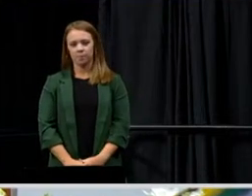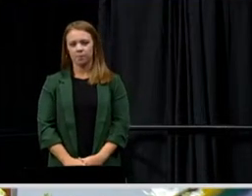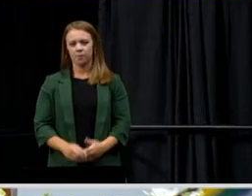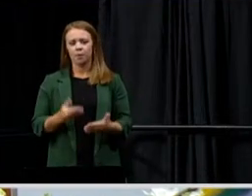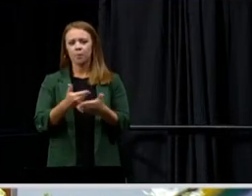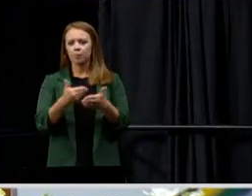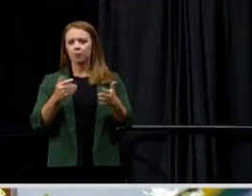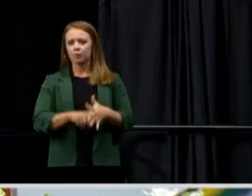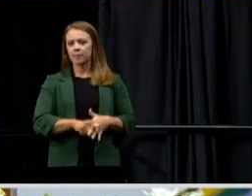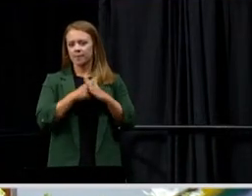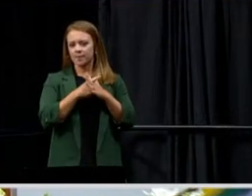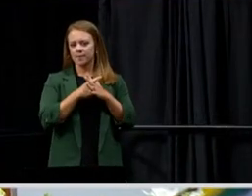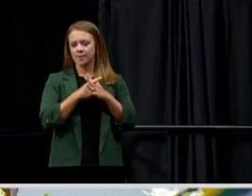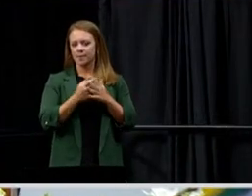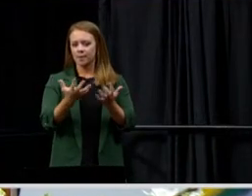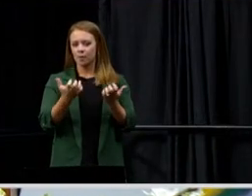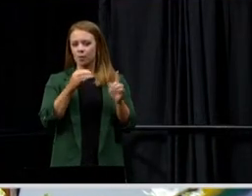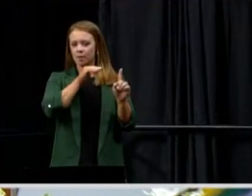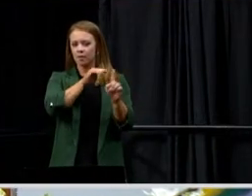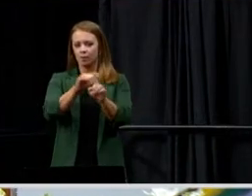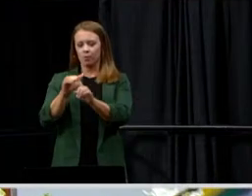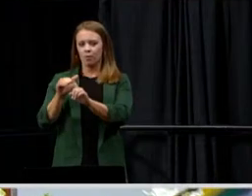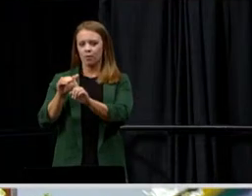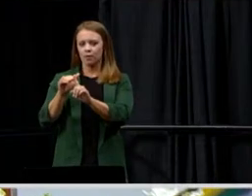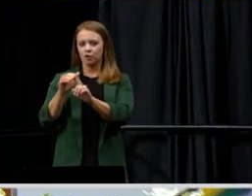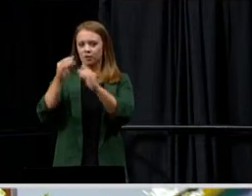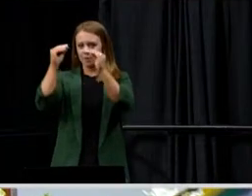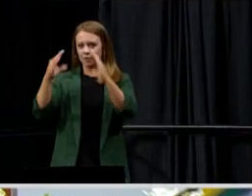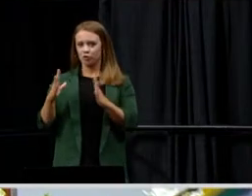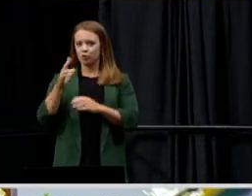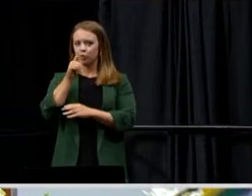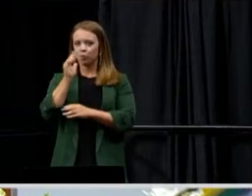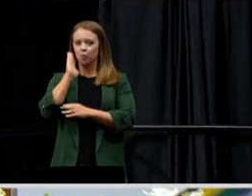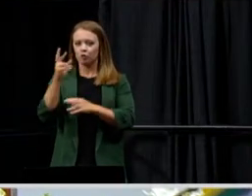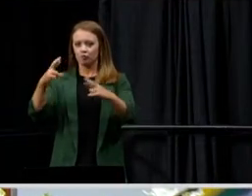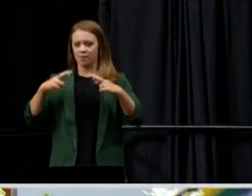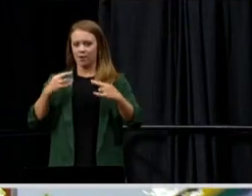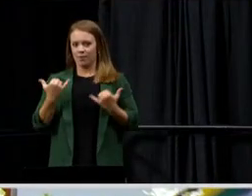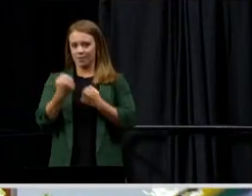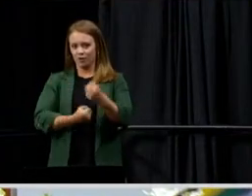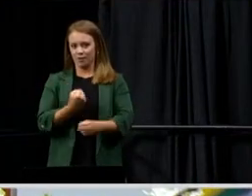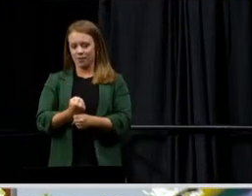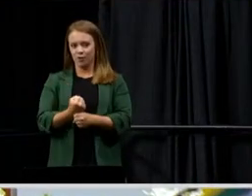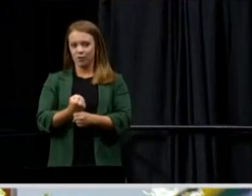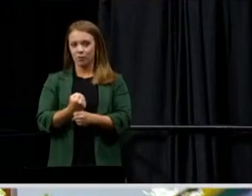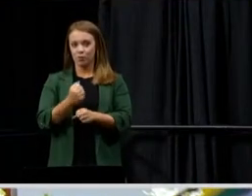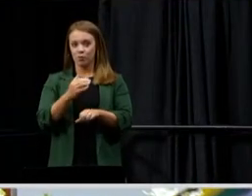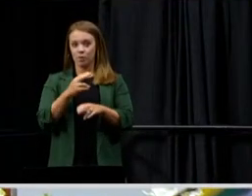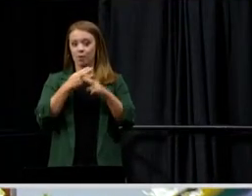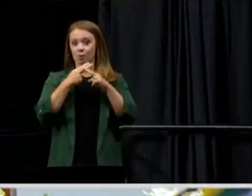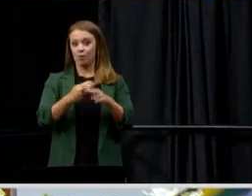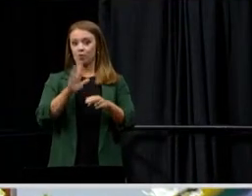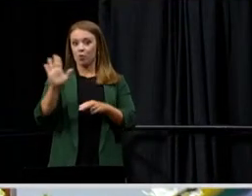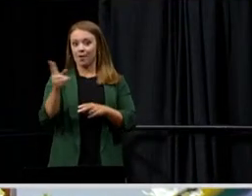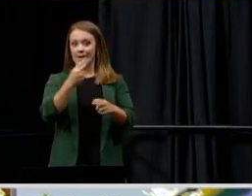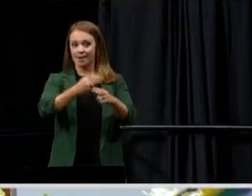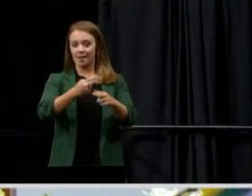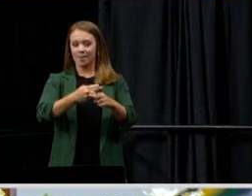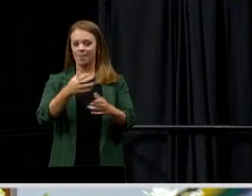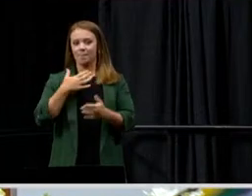Before we begin, I would like to acknowledge the teachers that will be retiring this year. As I call your name, please